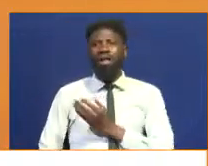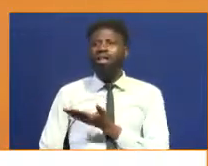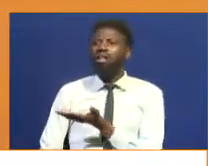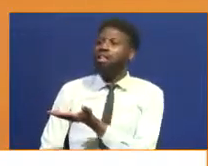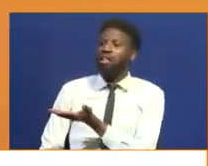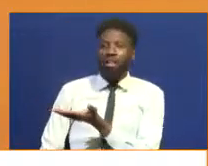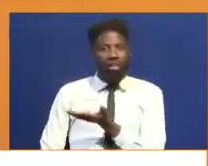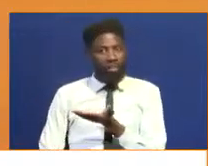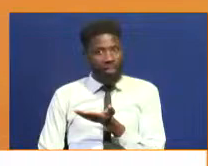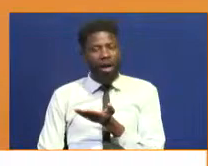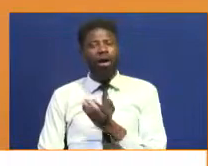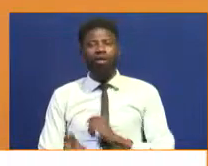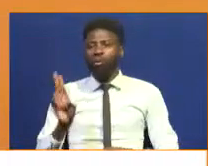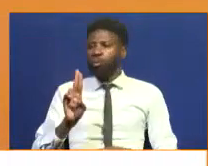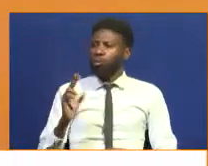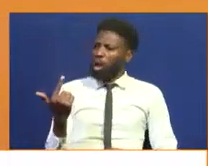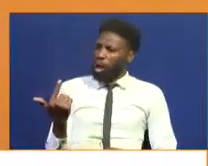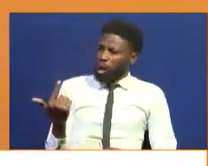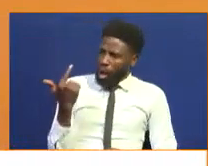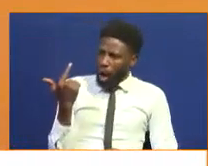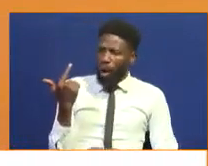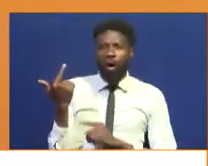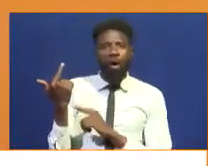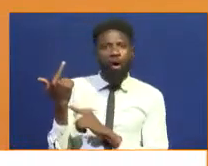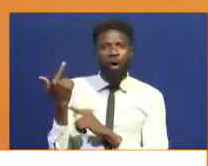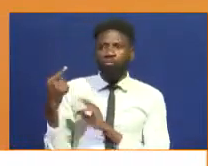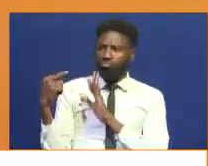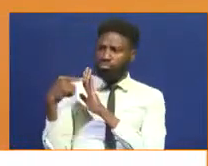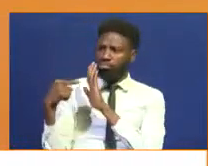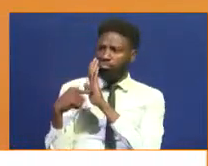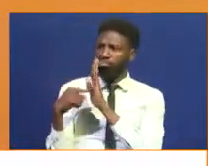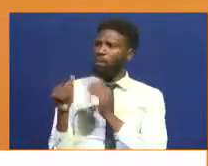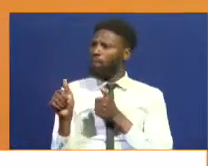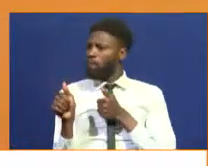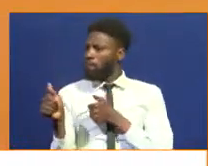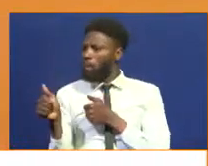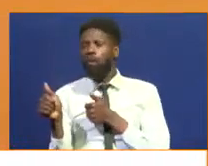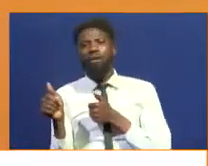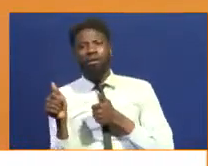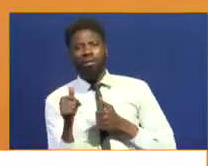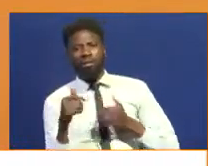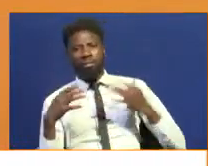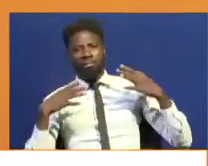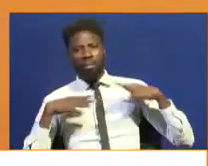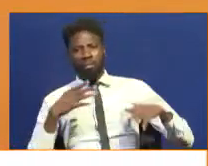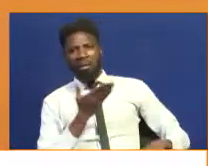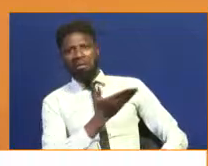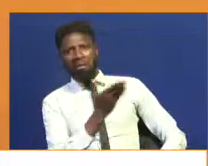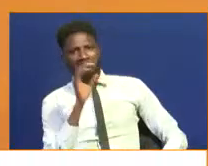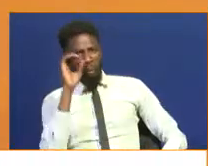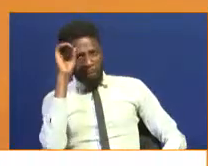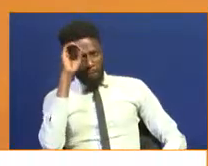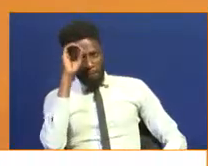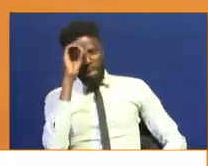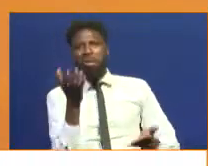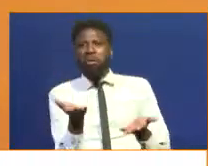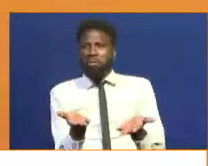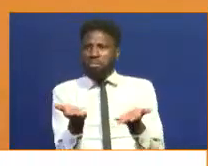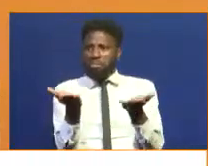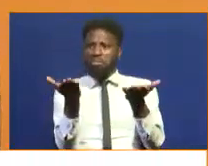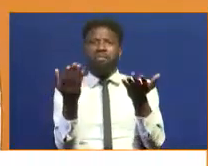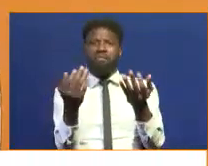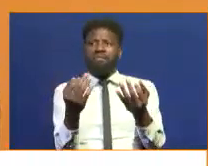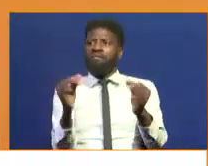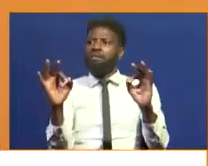legal means to ensure that there's voice mm-hmm. from the people. Mm-hmm. So I think it's a time of liberation for